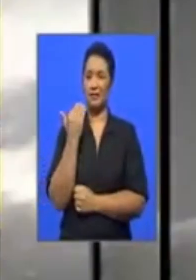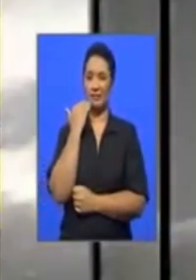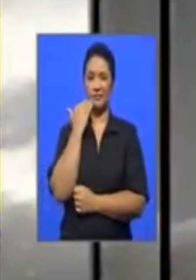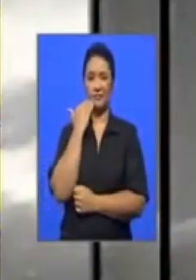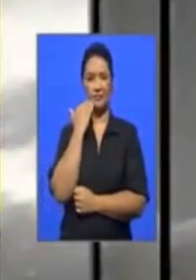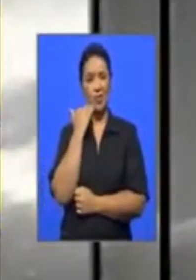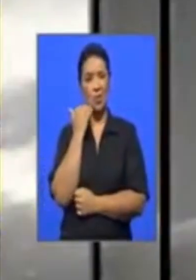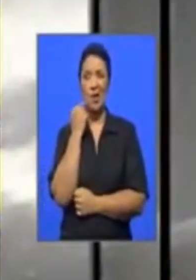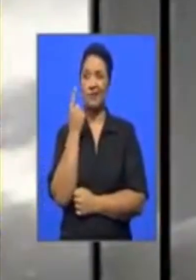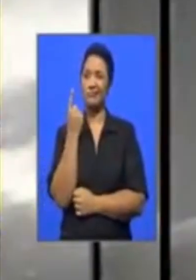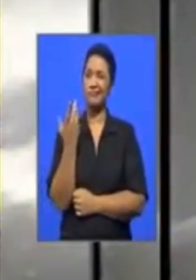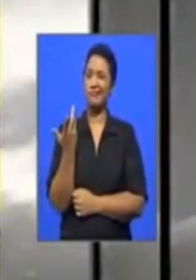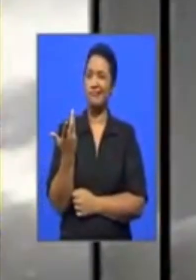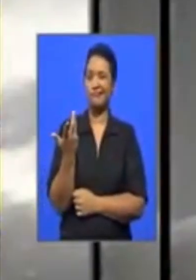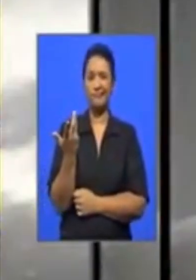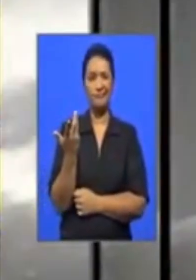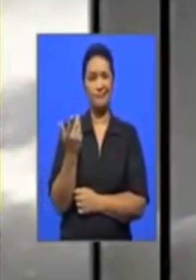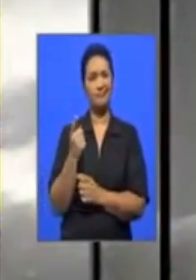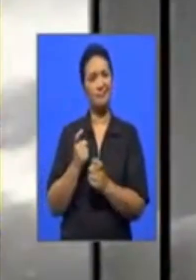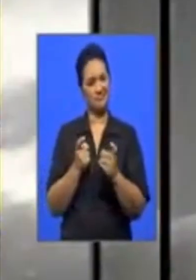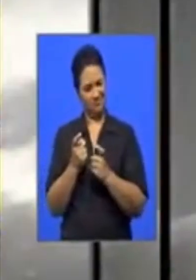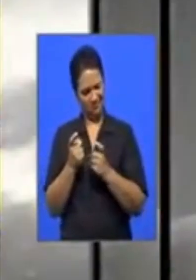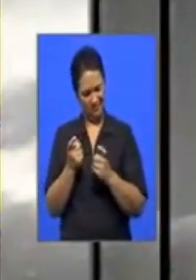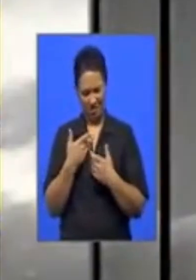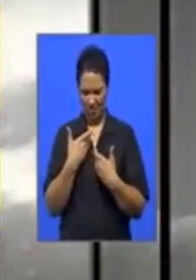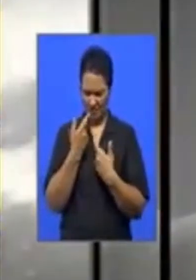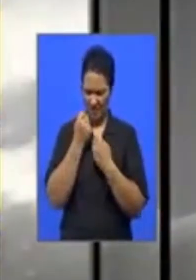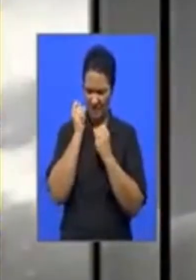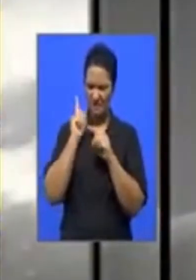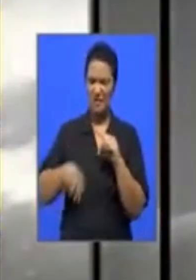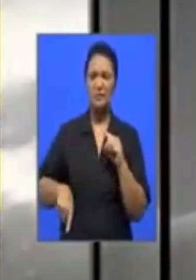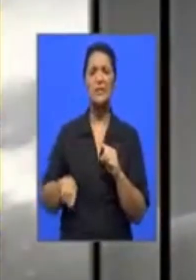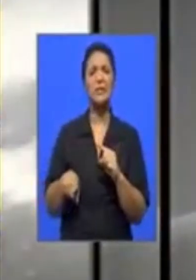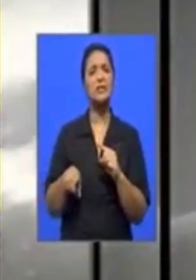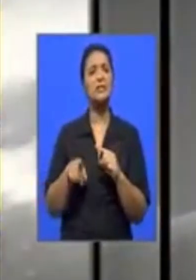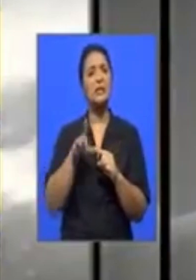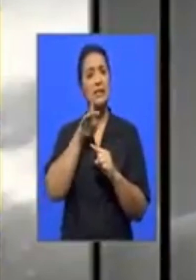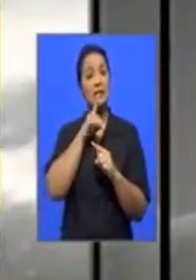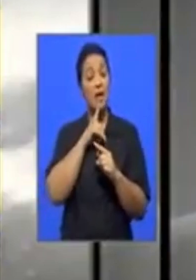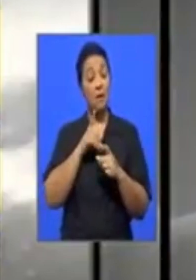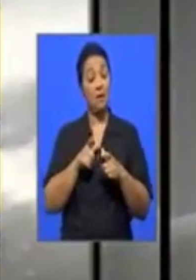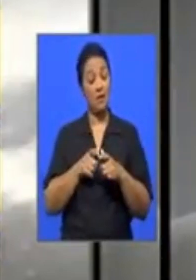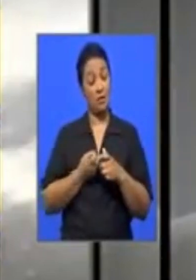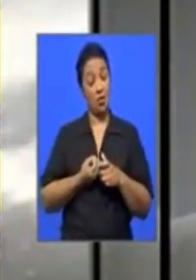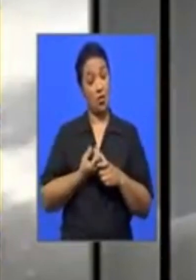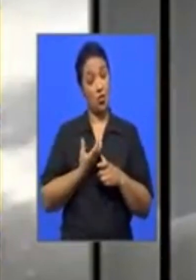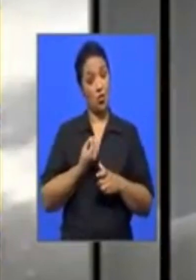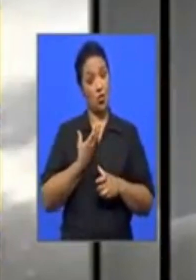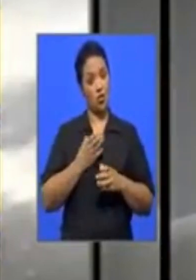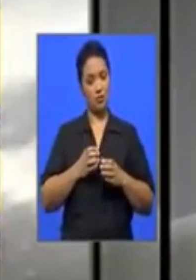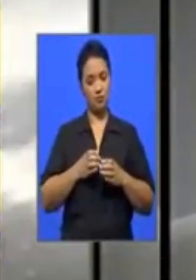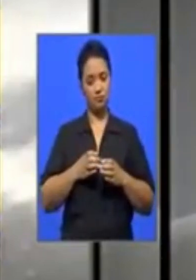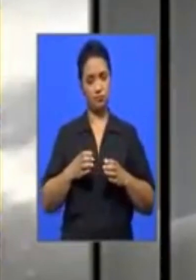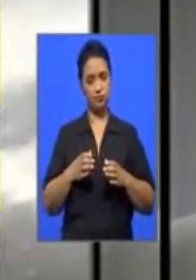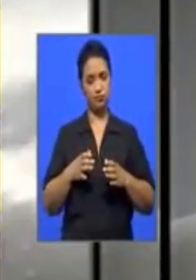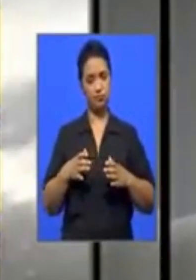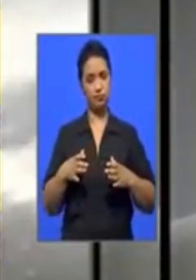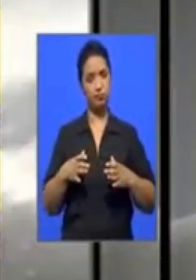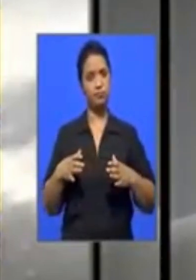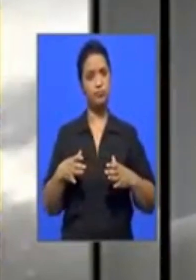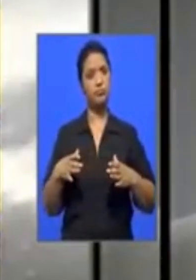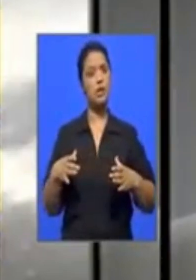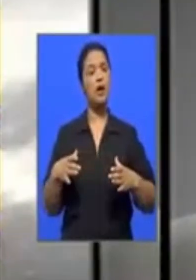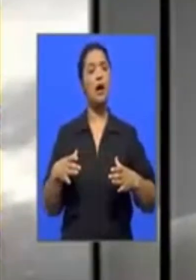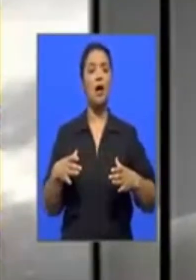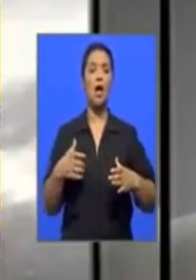his arrest, Mandela himself had visited Tanzania to seek military support or establish a military base.